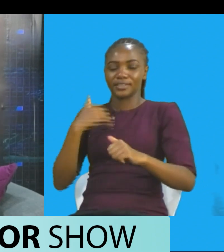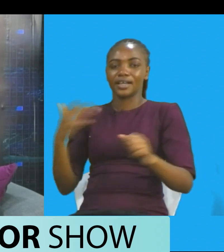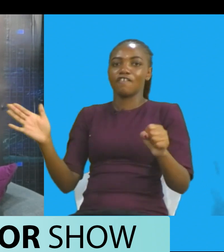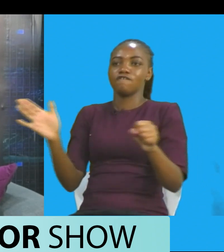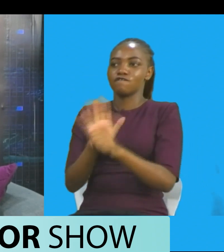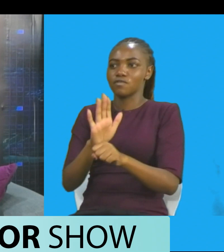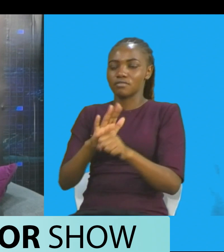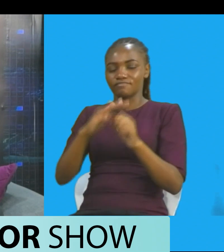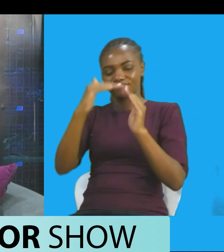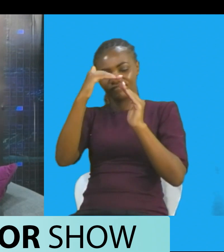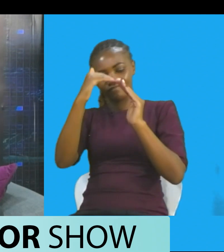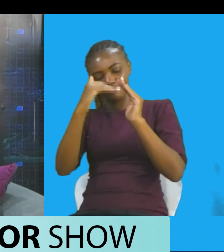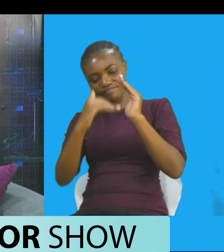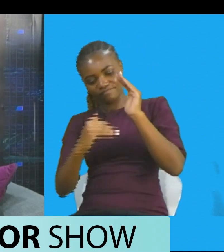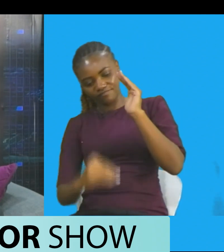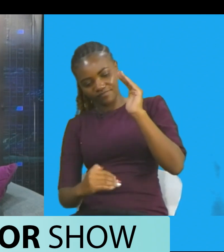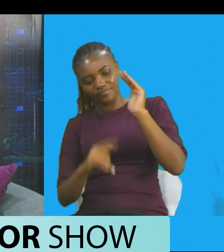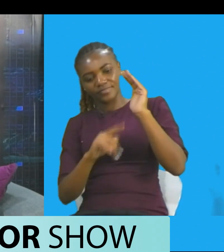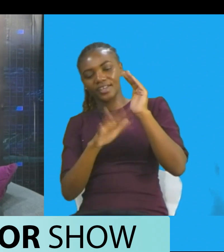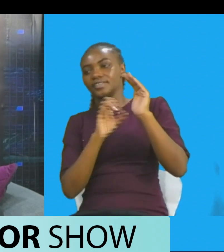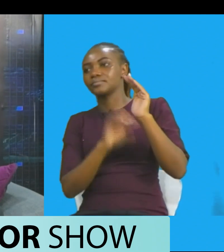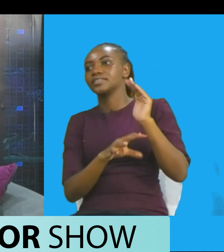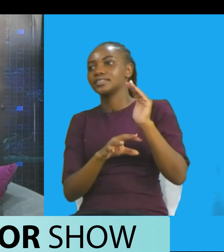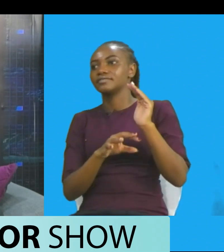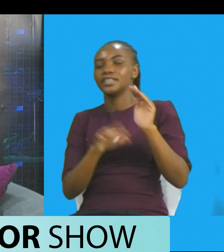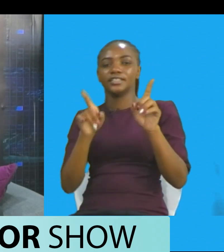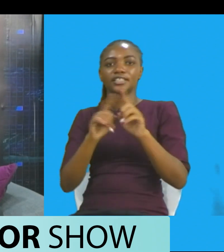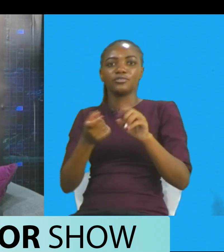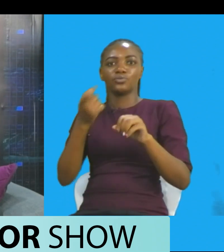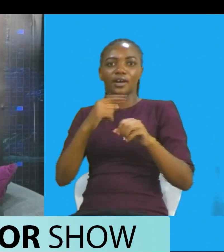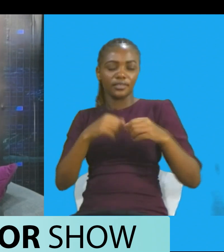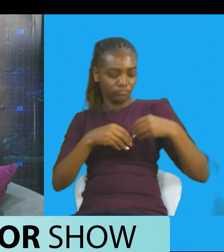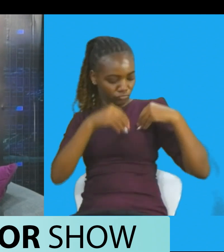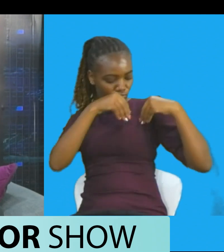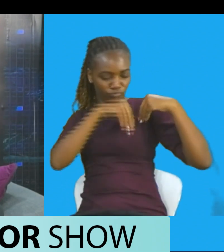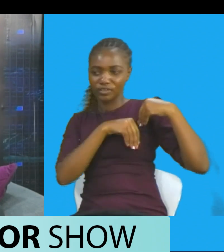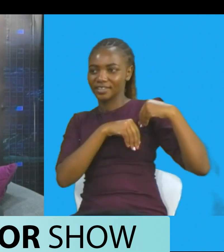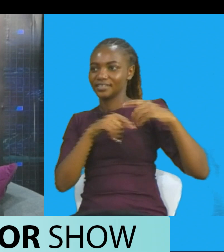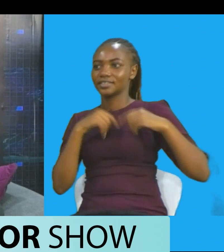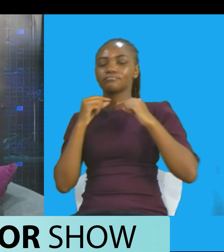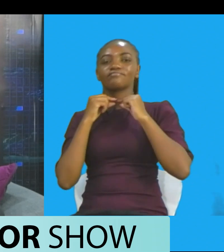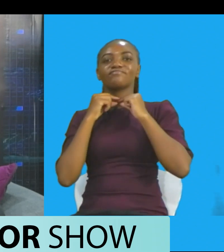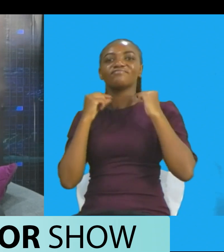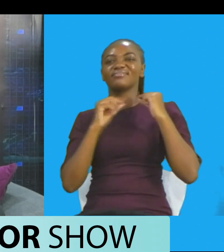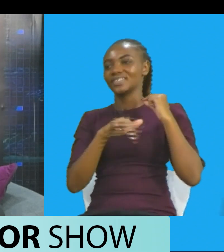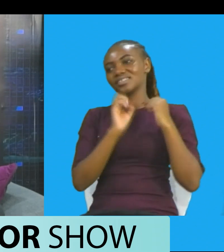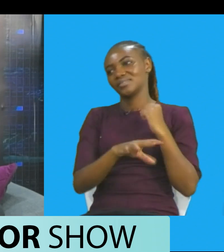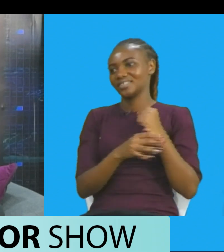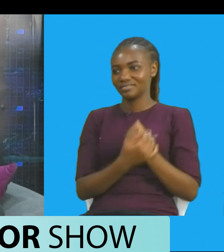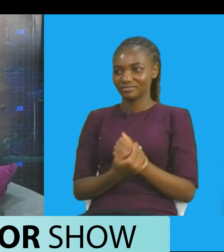bottom. That usually comes with also the lapel pins and the flowers and the pocket squares, which brings the whole package to be an expensive